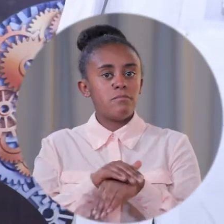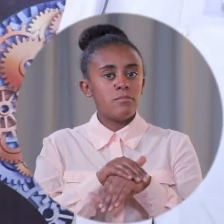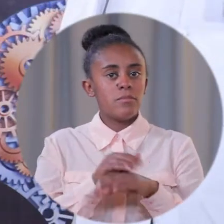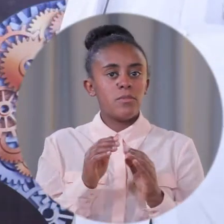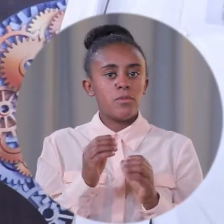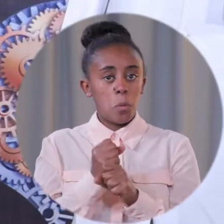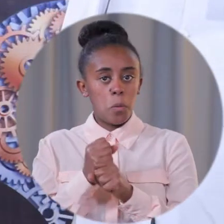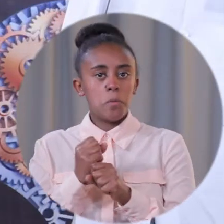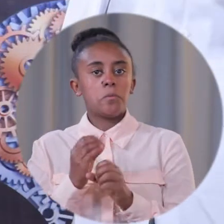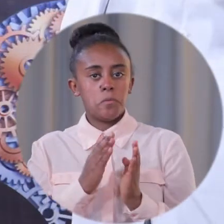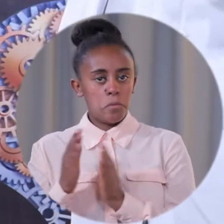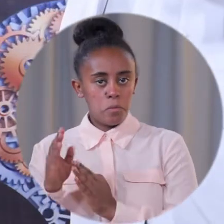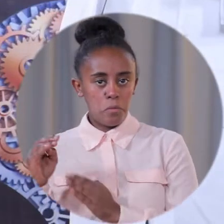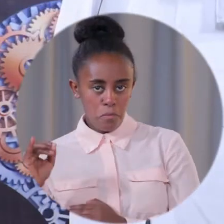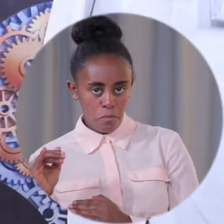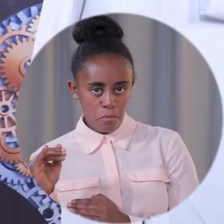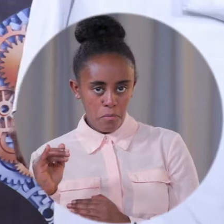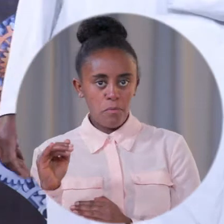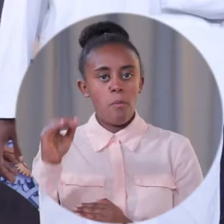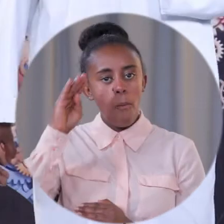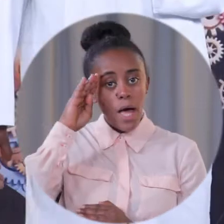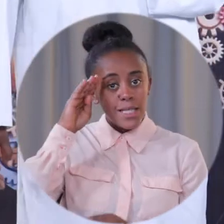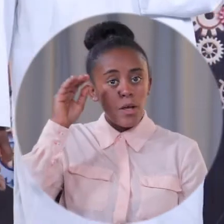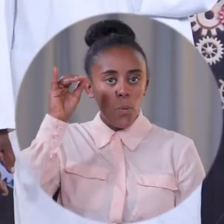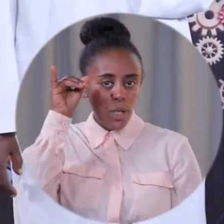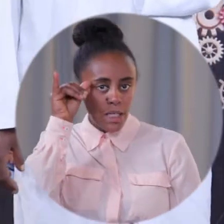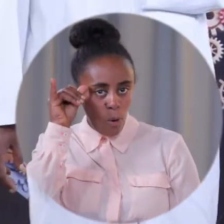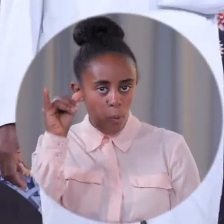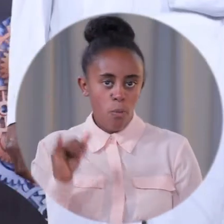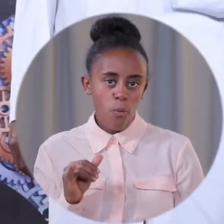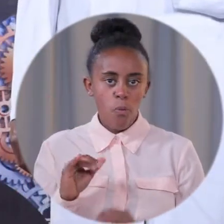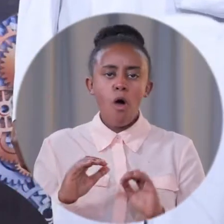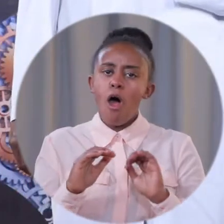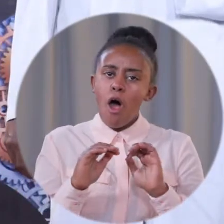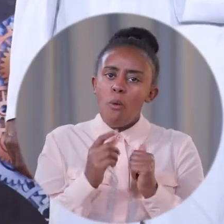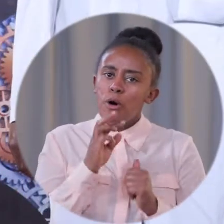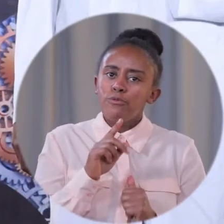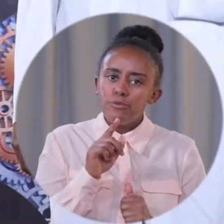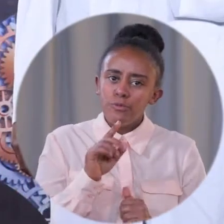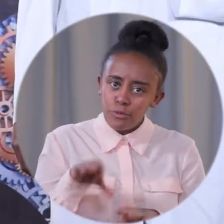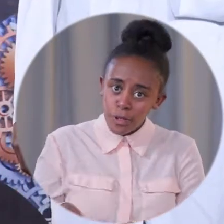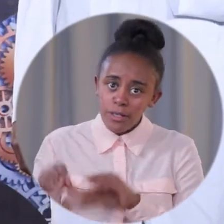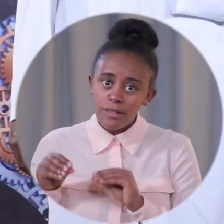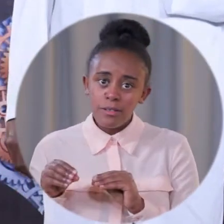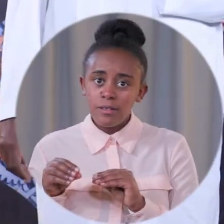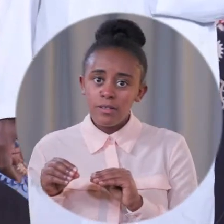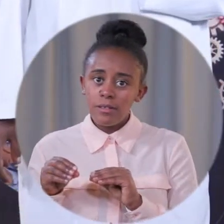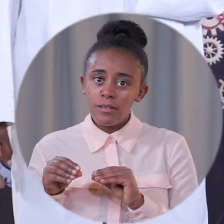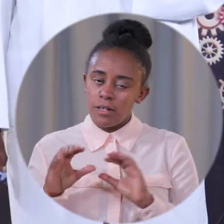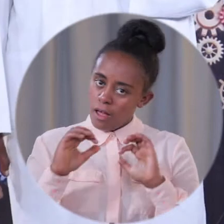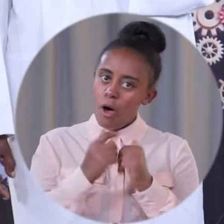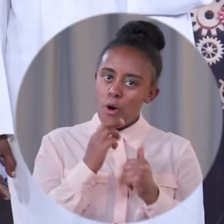conducted by or facilitated by Bazazaw Yigzaw. How are you, students? How are